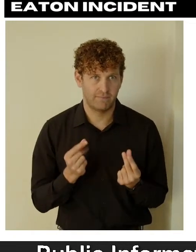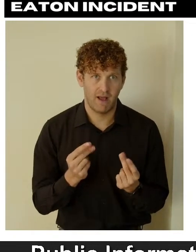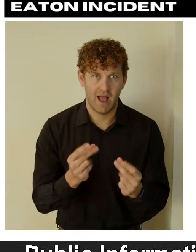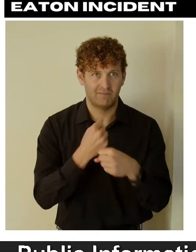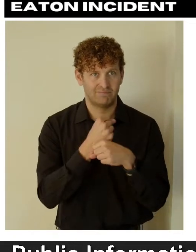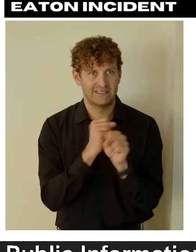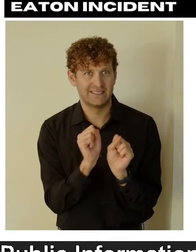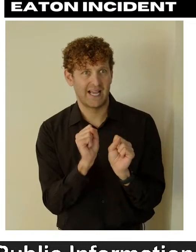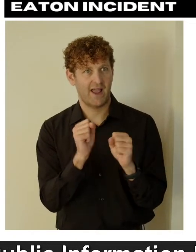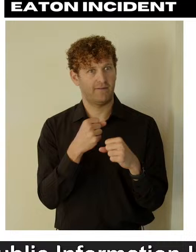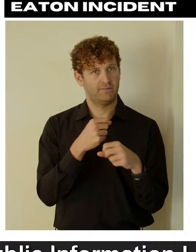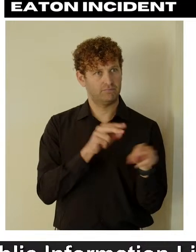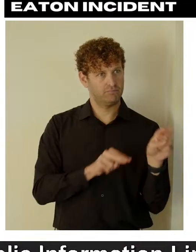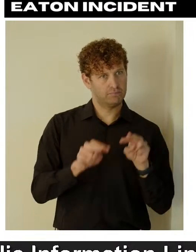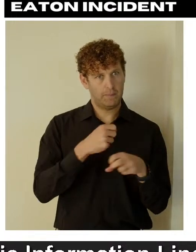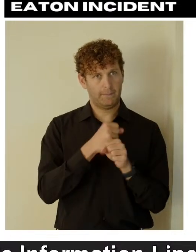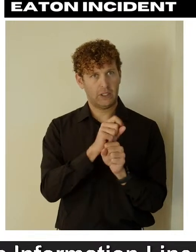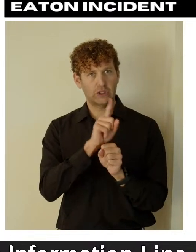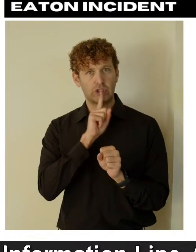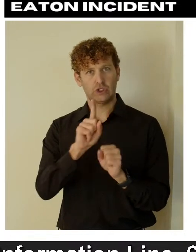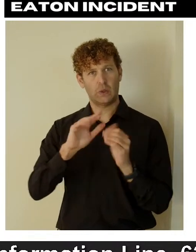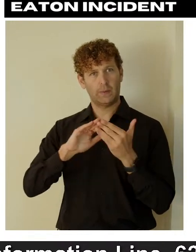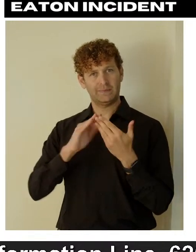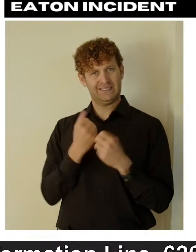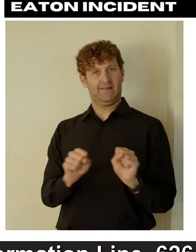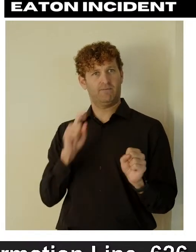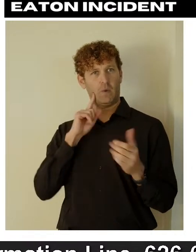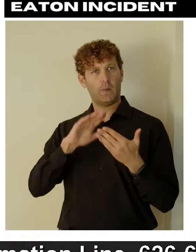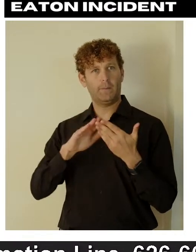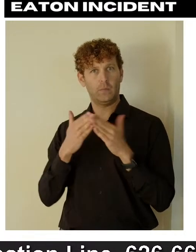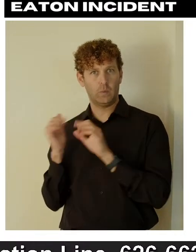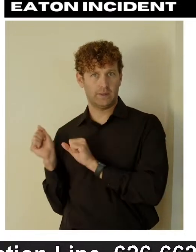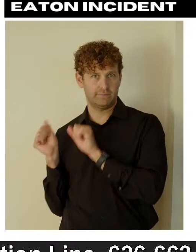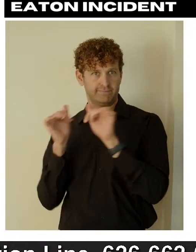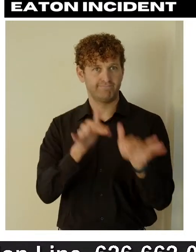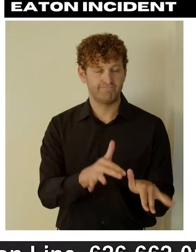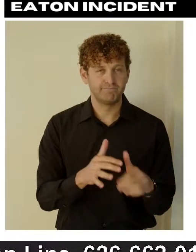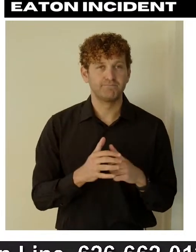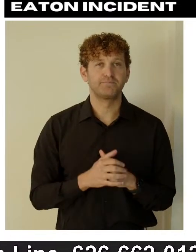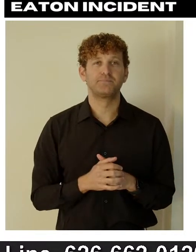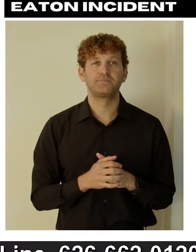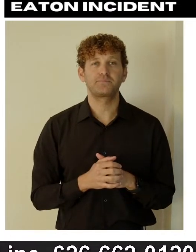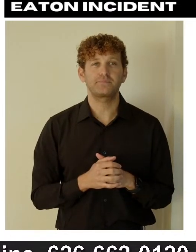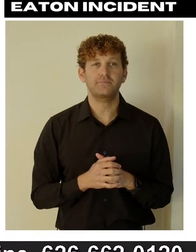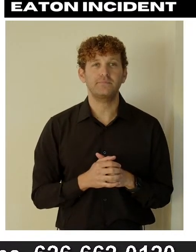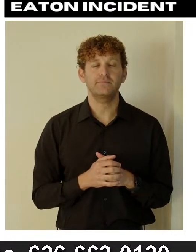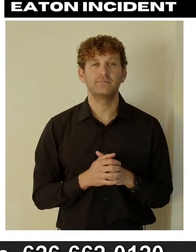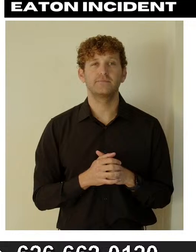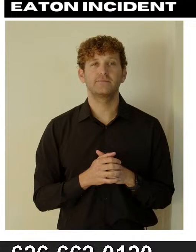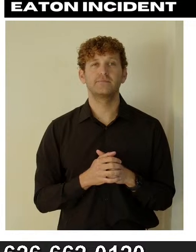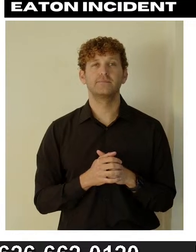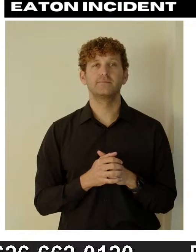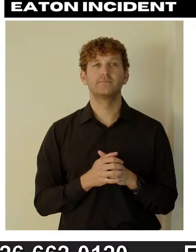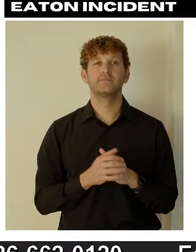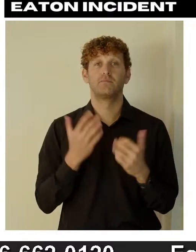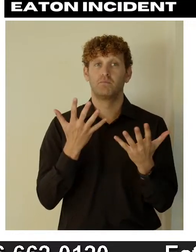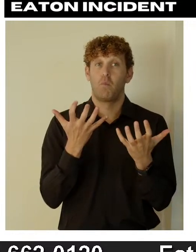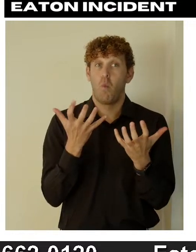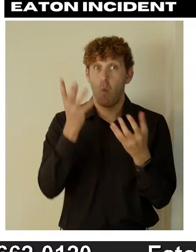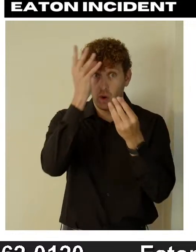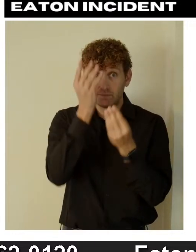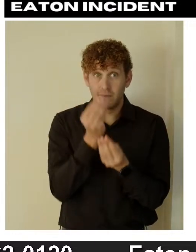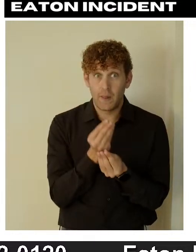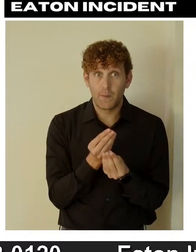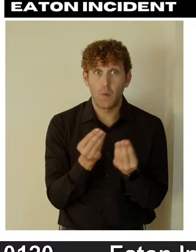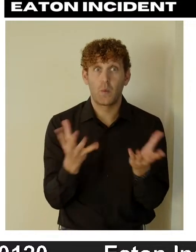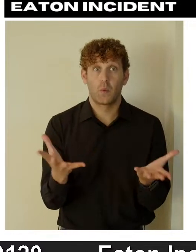in and have our roads and other infrastructure safe. I do want to let everyone know when you come in, although we've